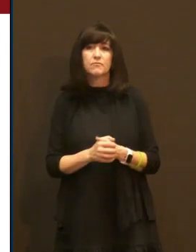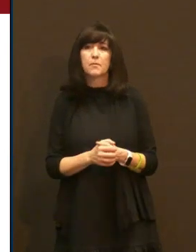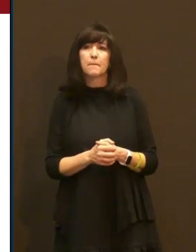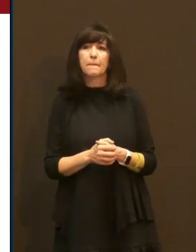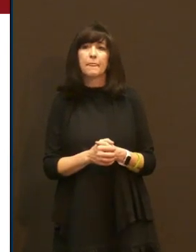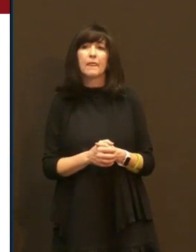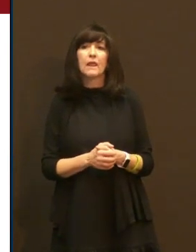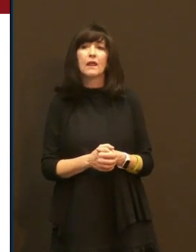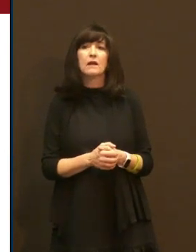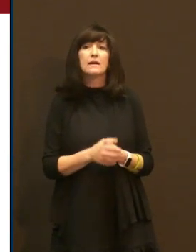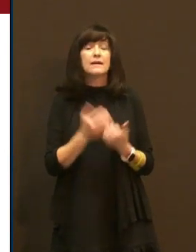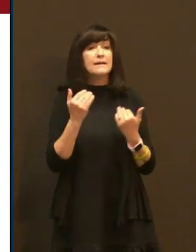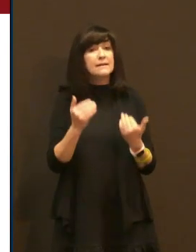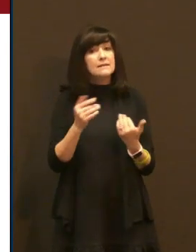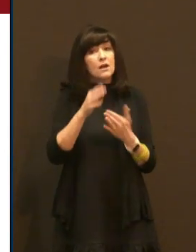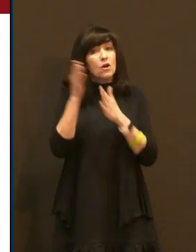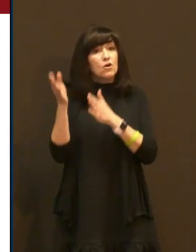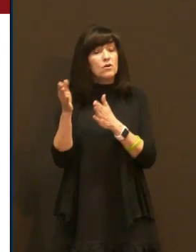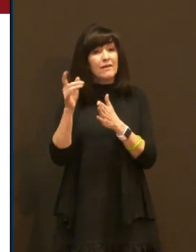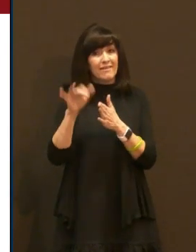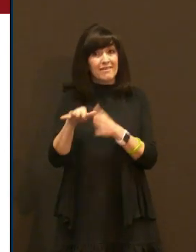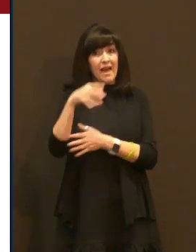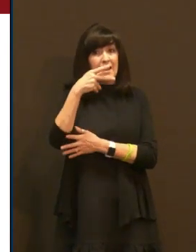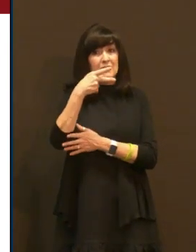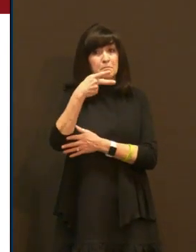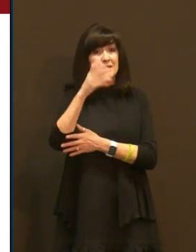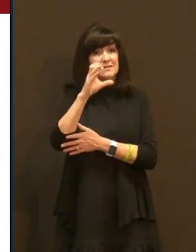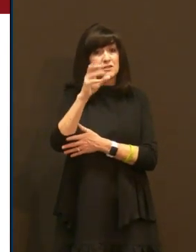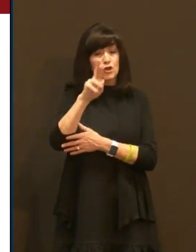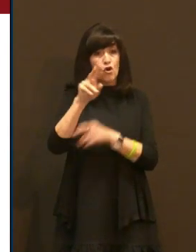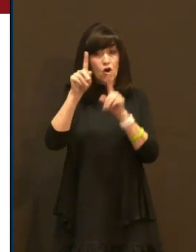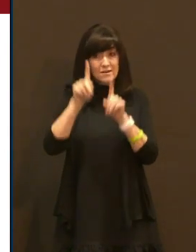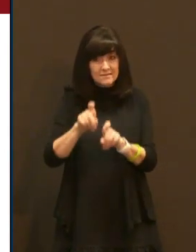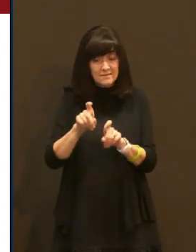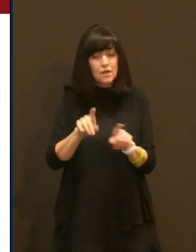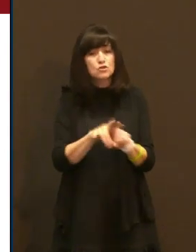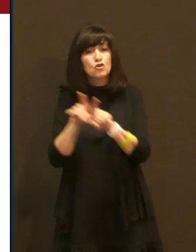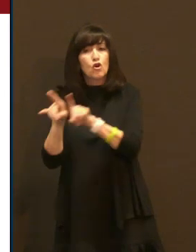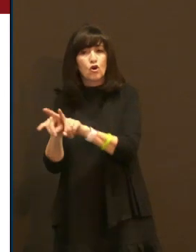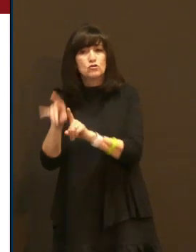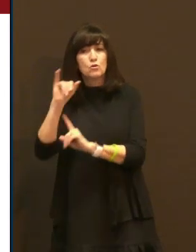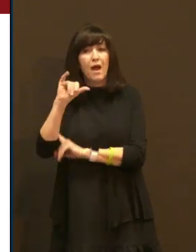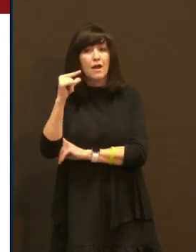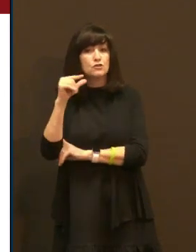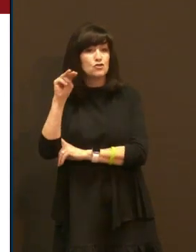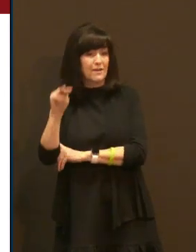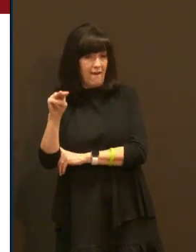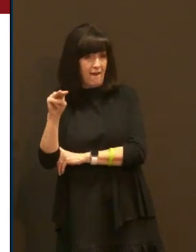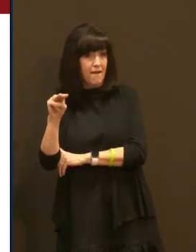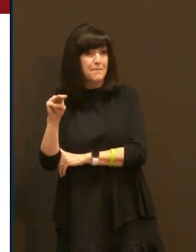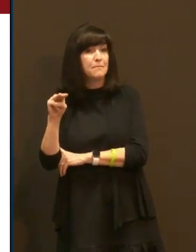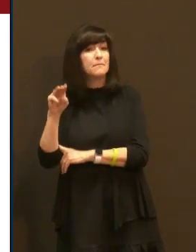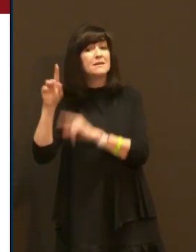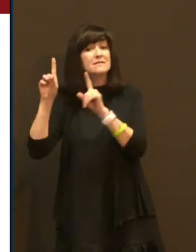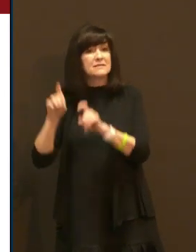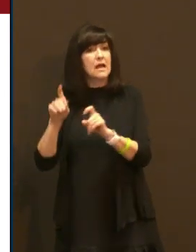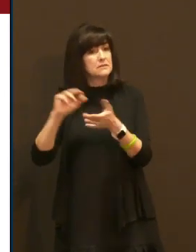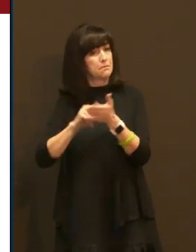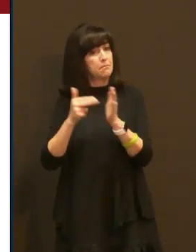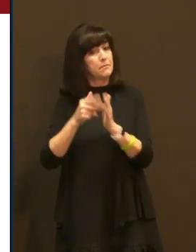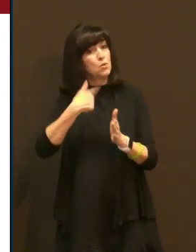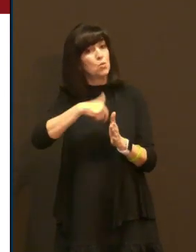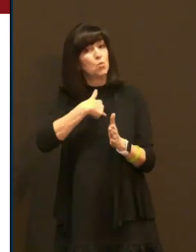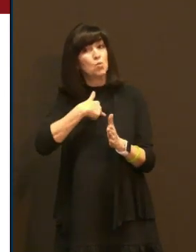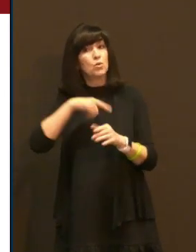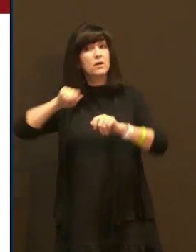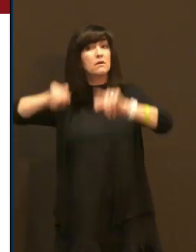test as well as the IgM antibody test positives. And so when we report our